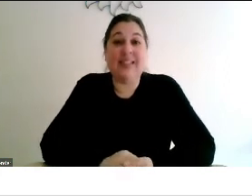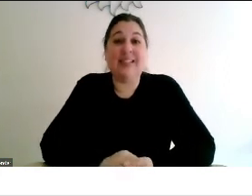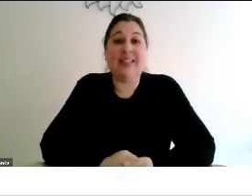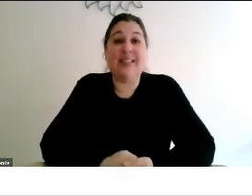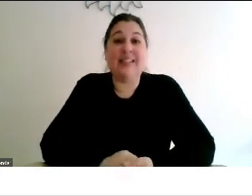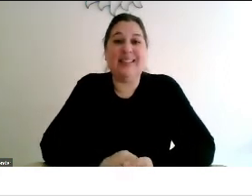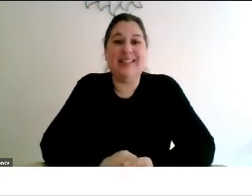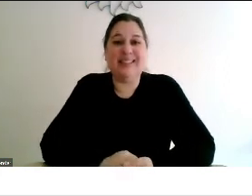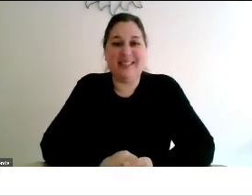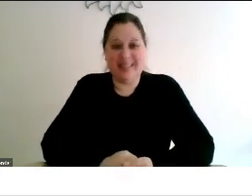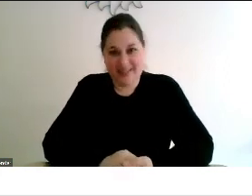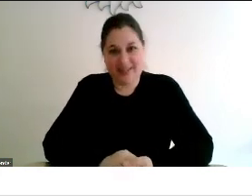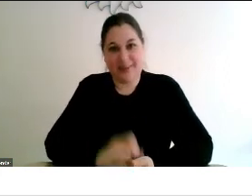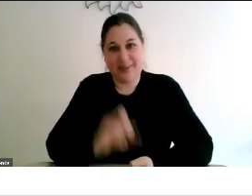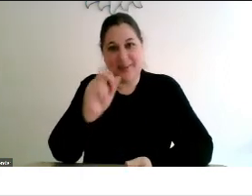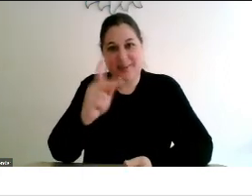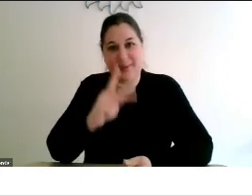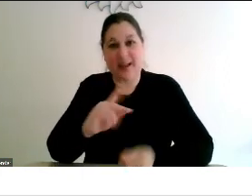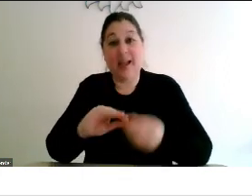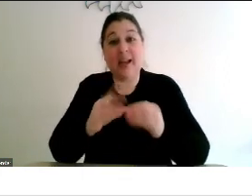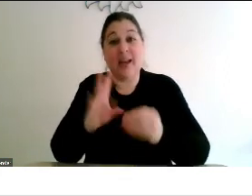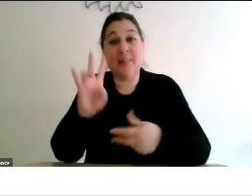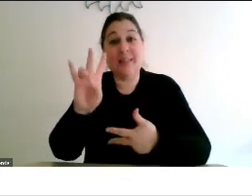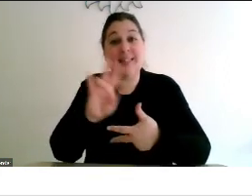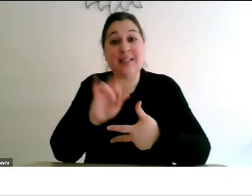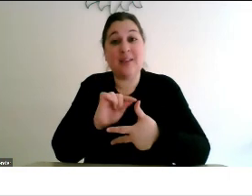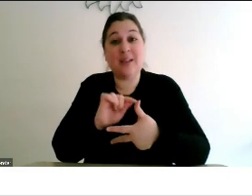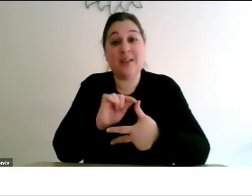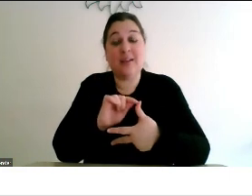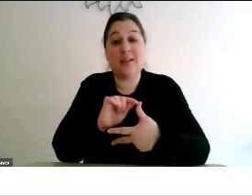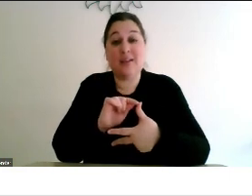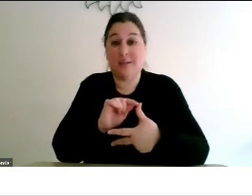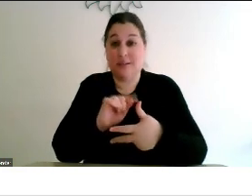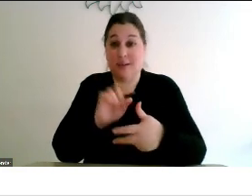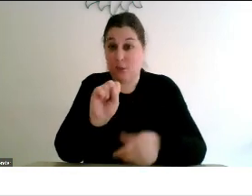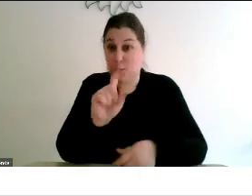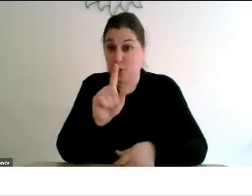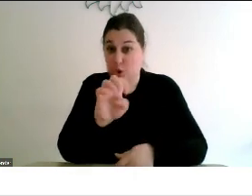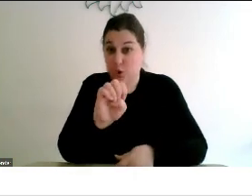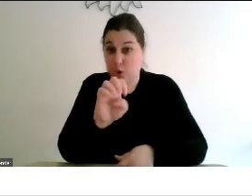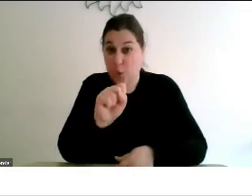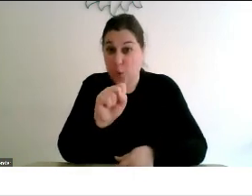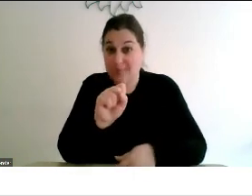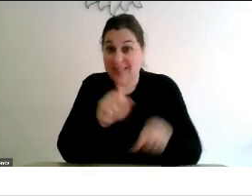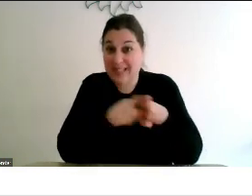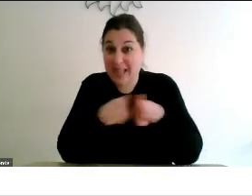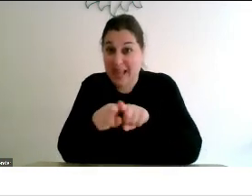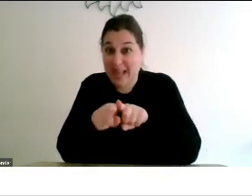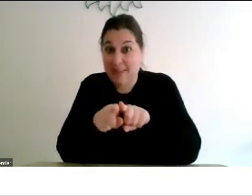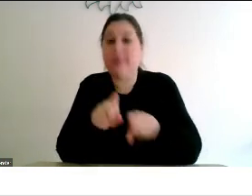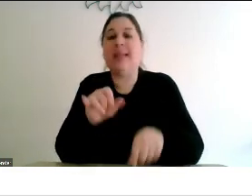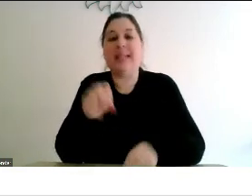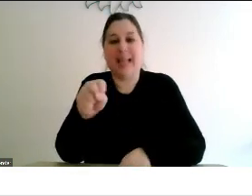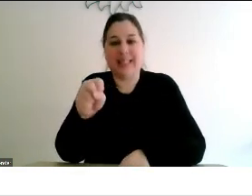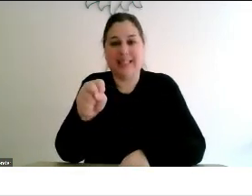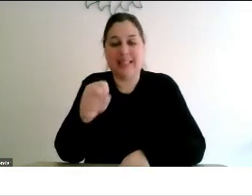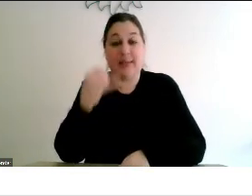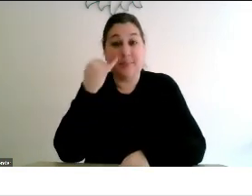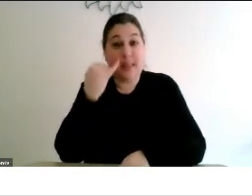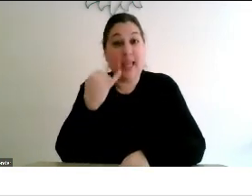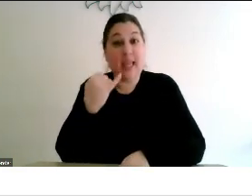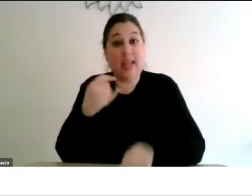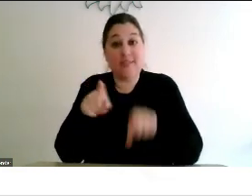All right, number 7. Are these the same slopes? Yes. Okay, if it's the same slopes, there's only 2